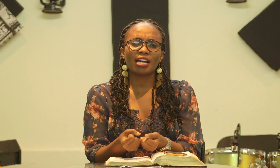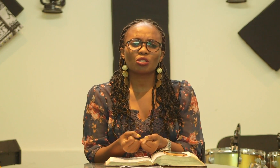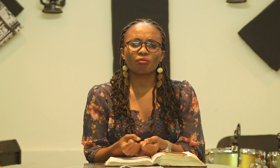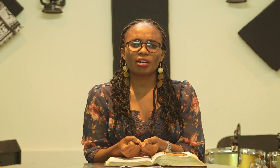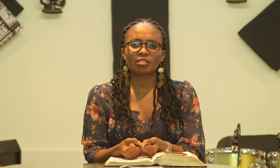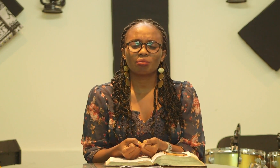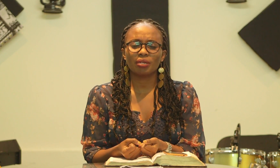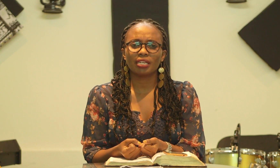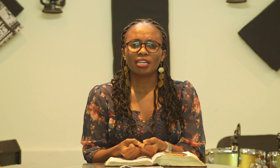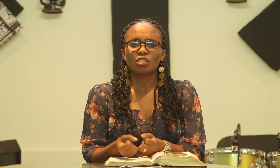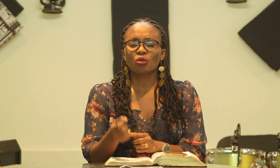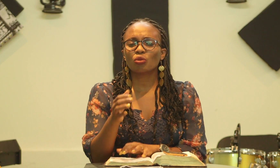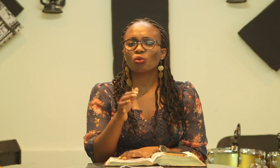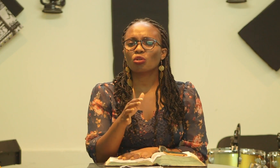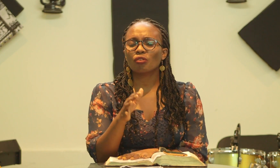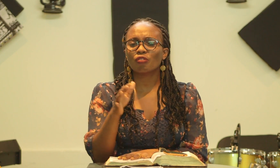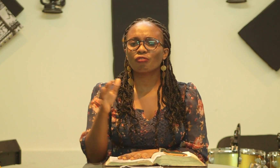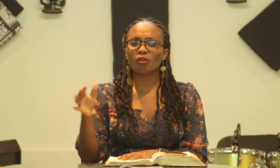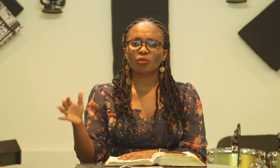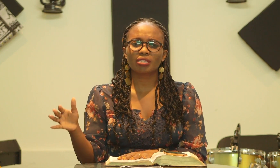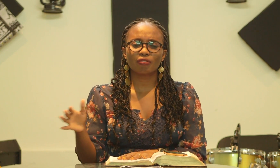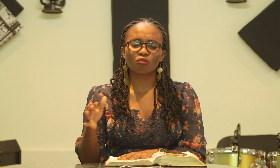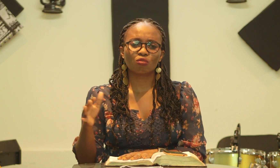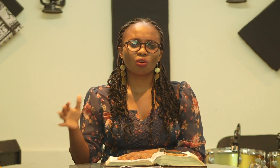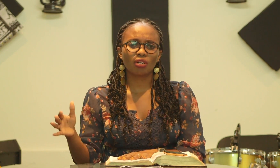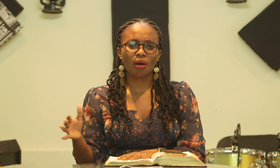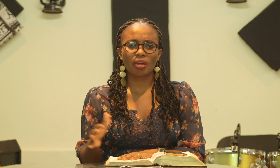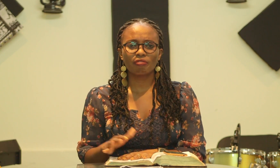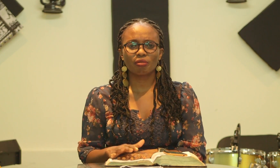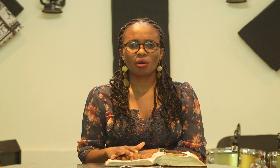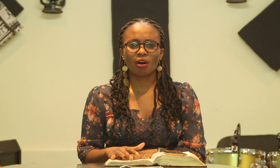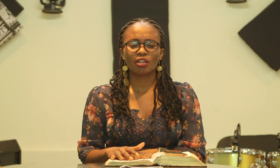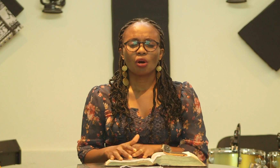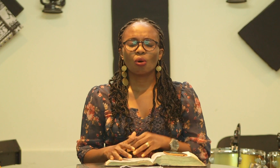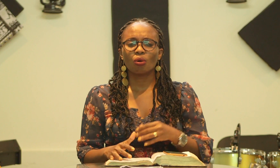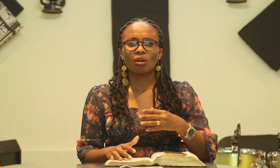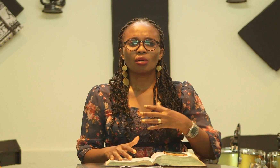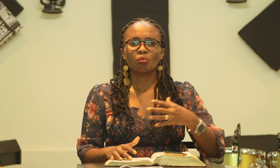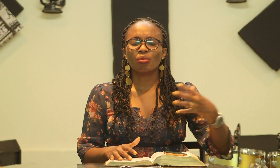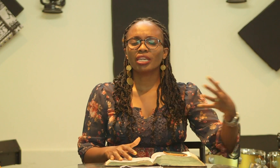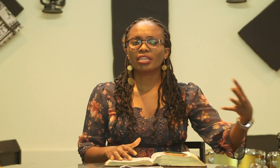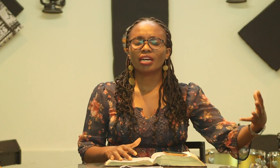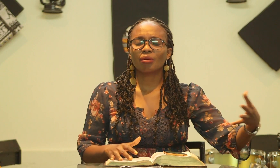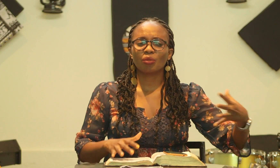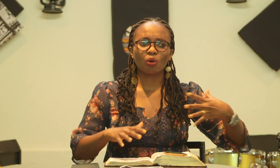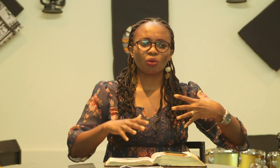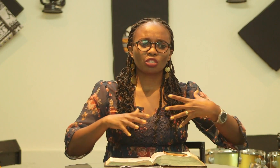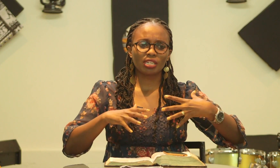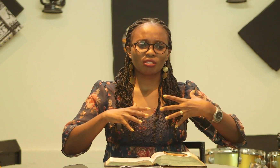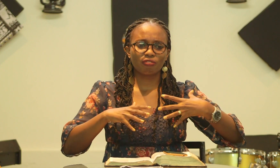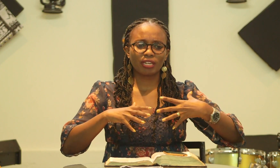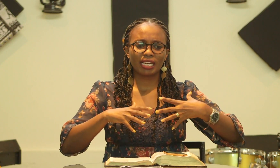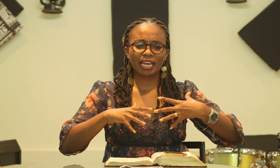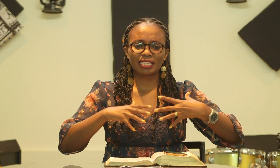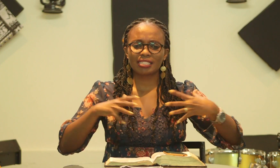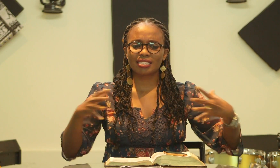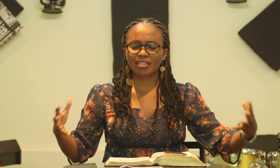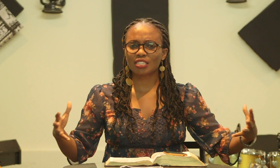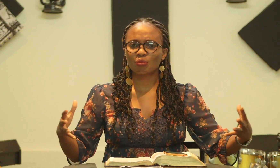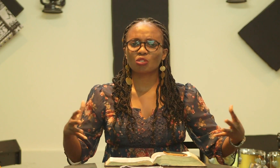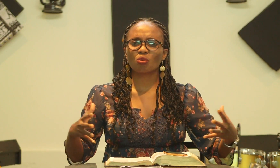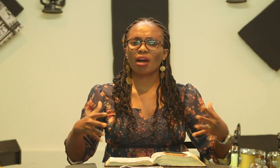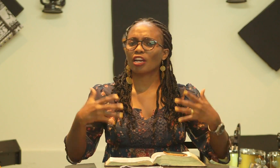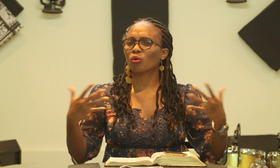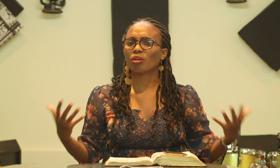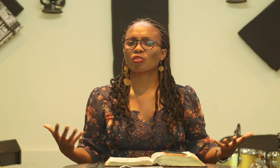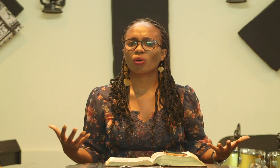he desires of us to be. So I do not know if you found yourself drawn away from God, or being or just feeling like this season